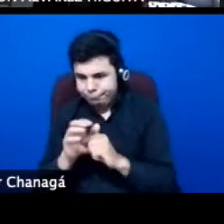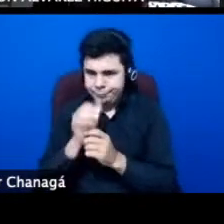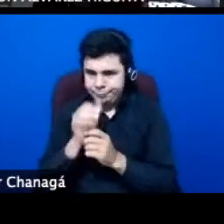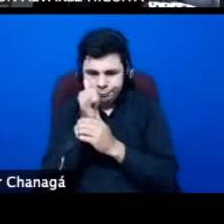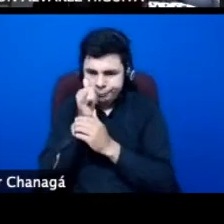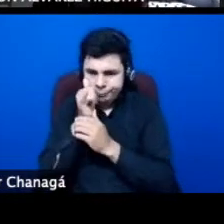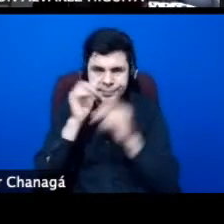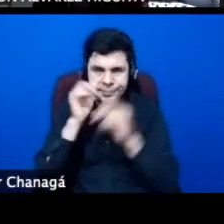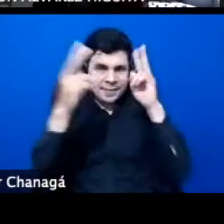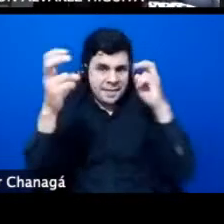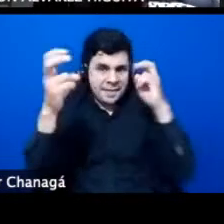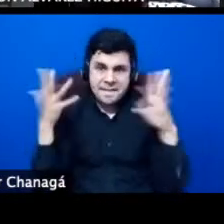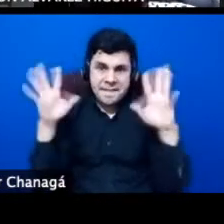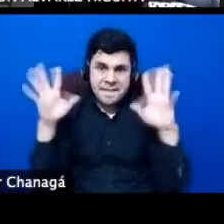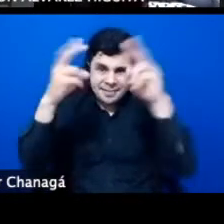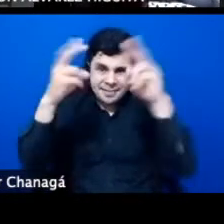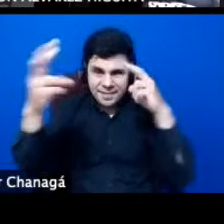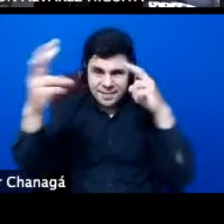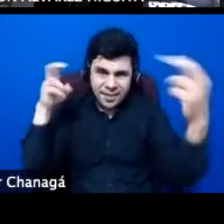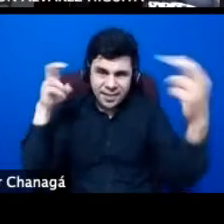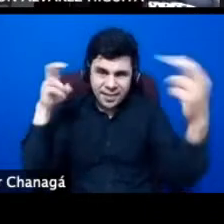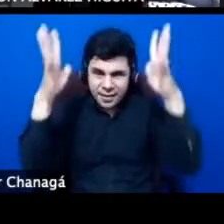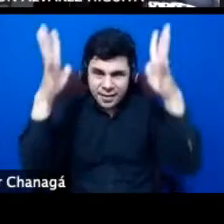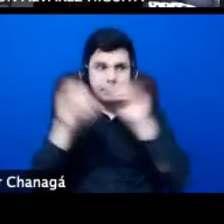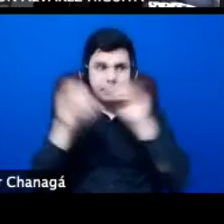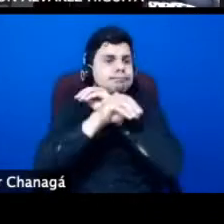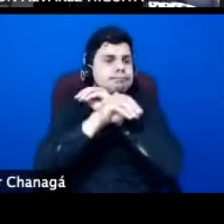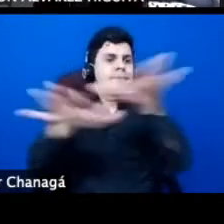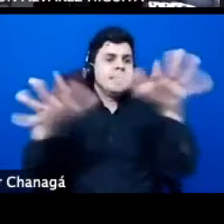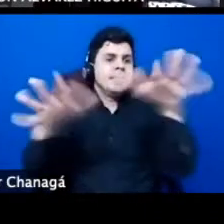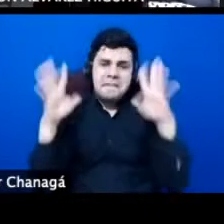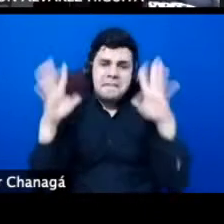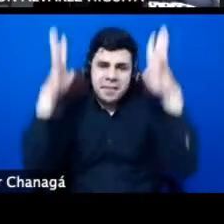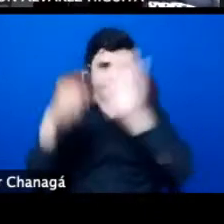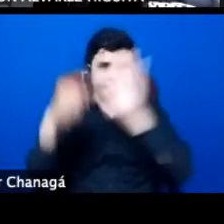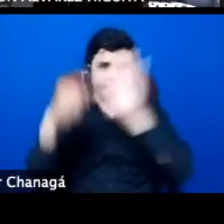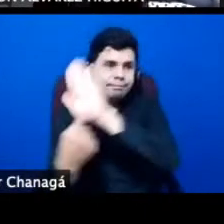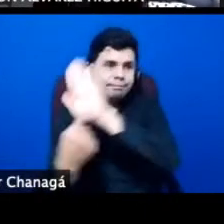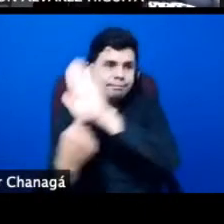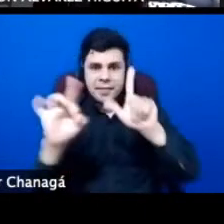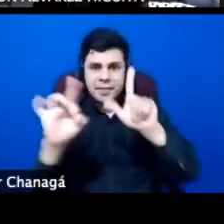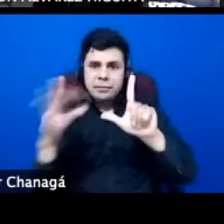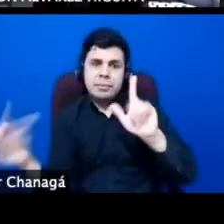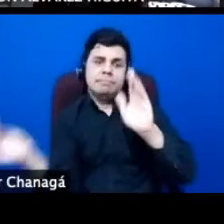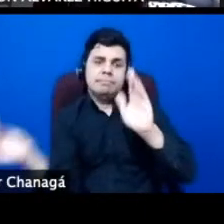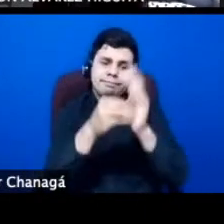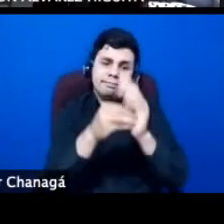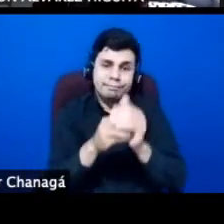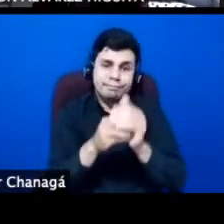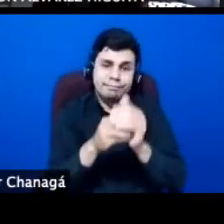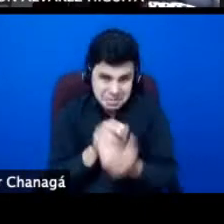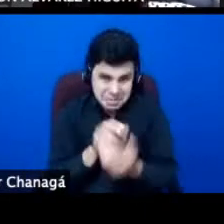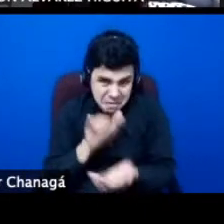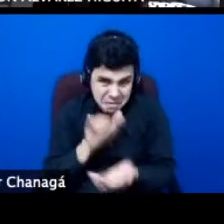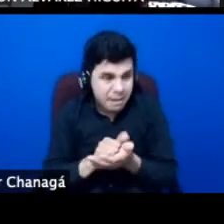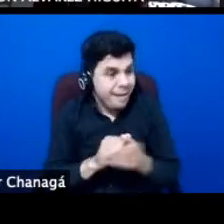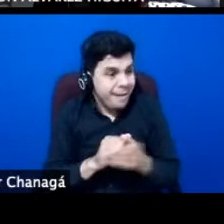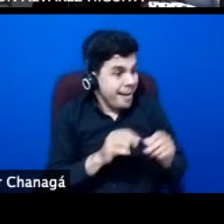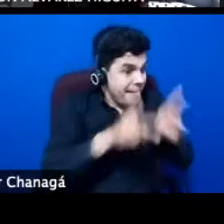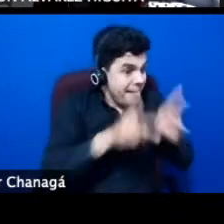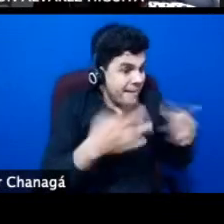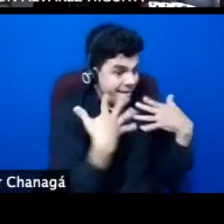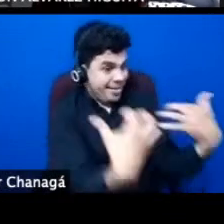nuestras plataformas virtuales, pero definitivamente pues no es lo mismo. So yeah, so we try our best